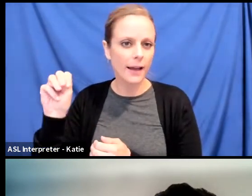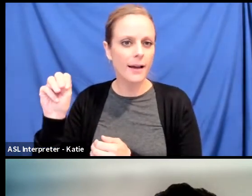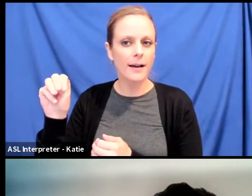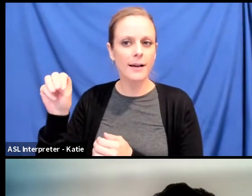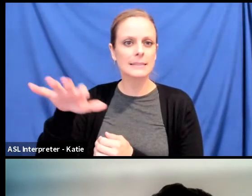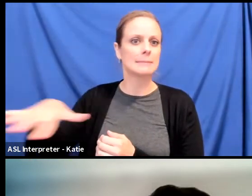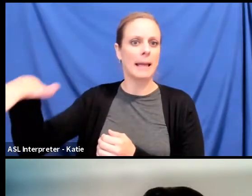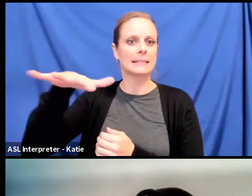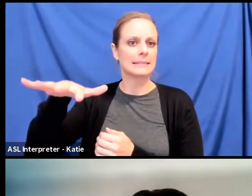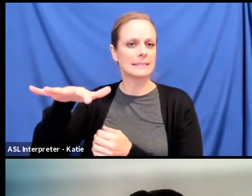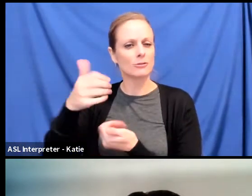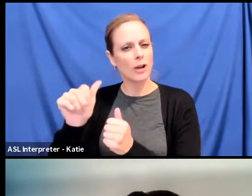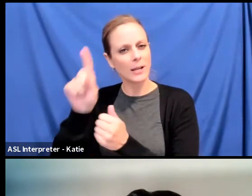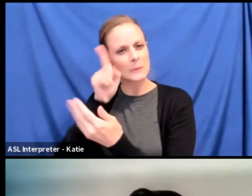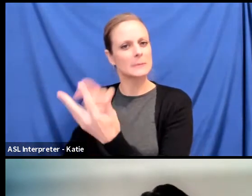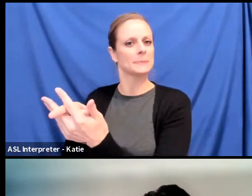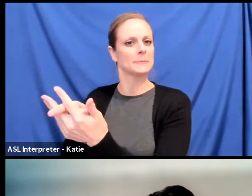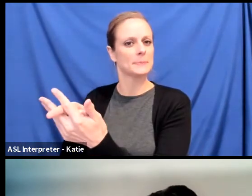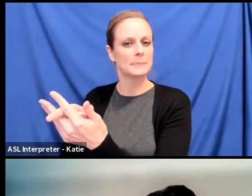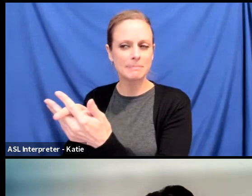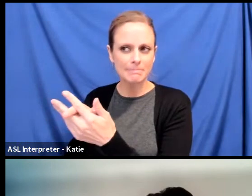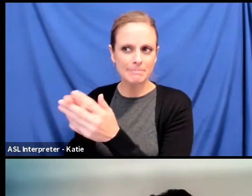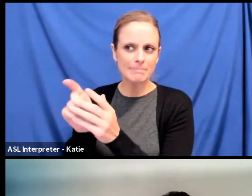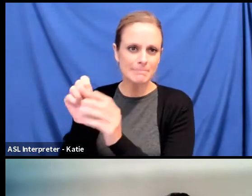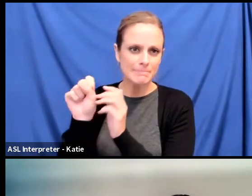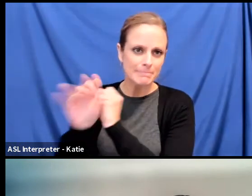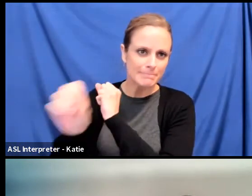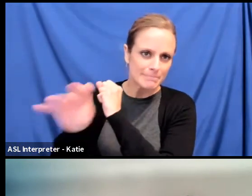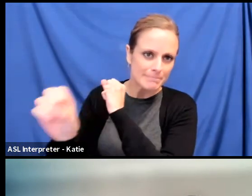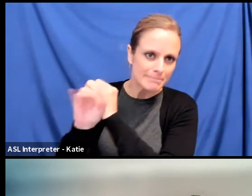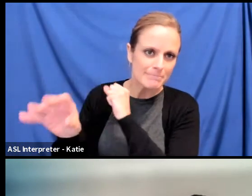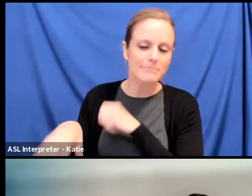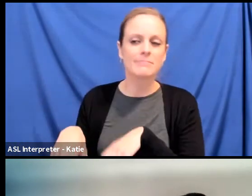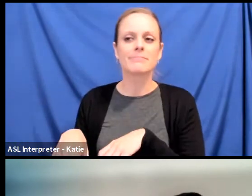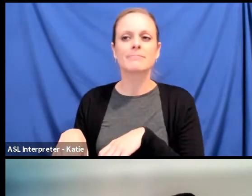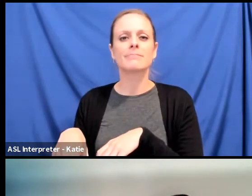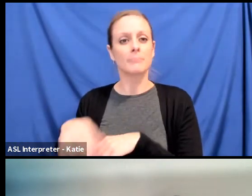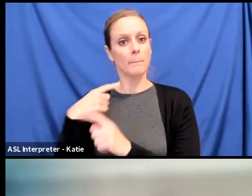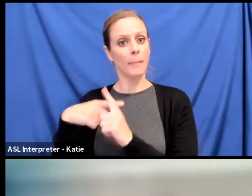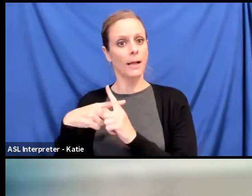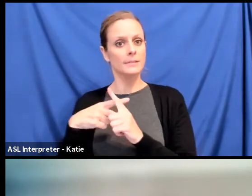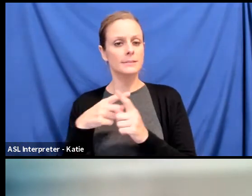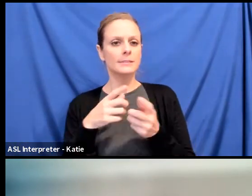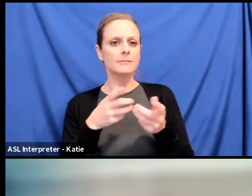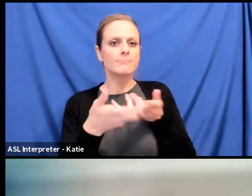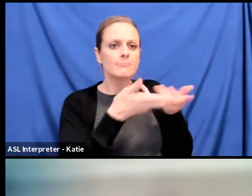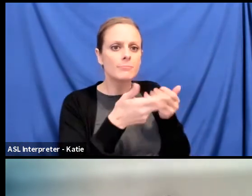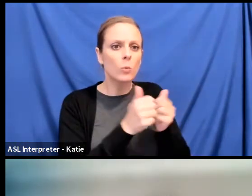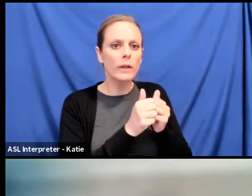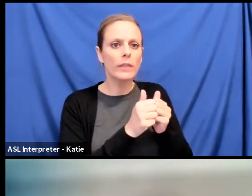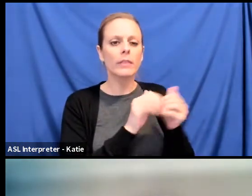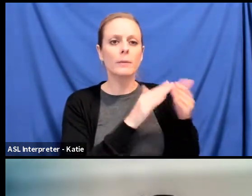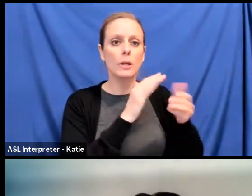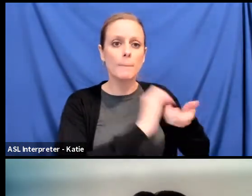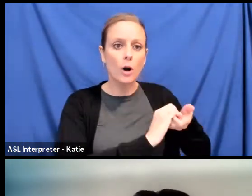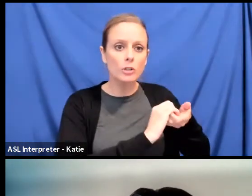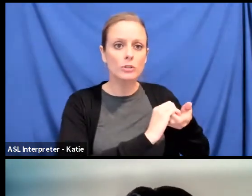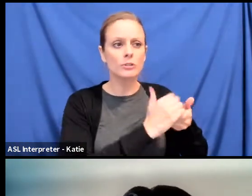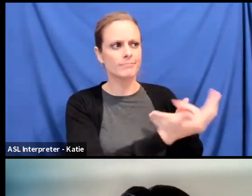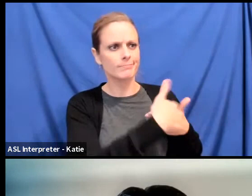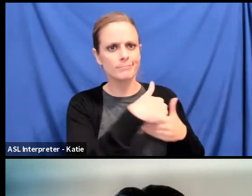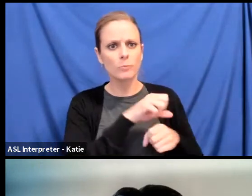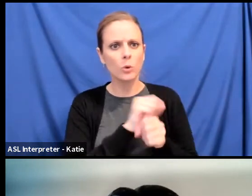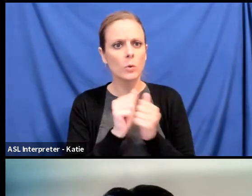you know, continuing to be in locations where our community partners and those who've been with Umoja for a year